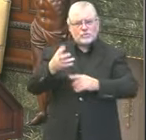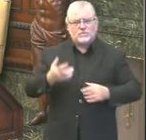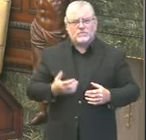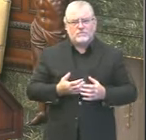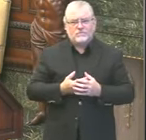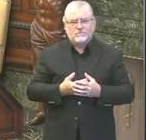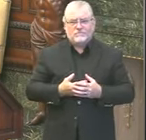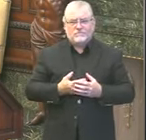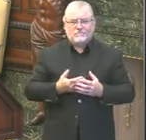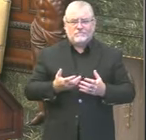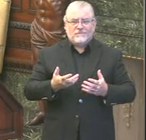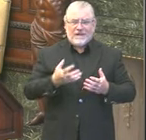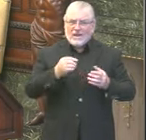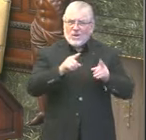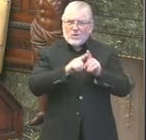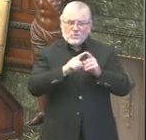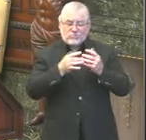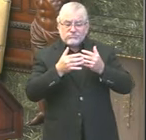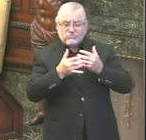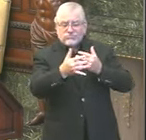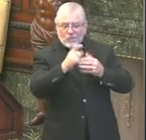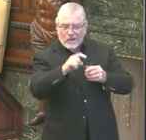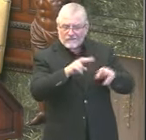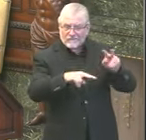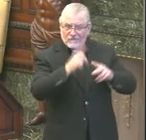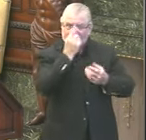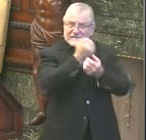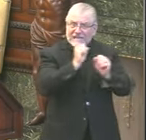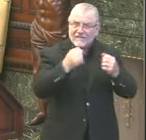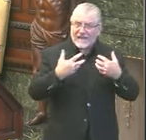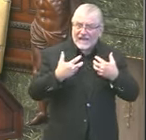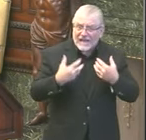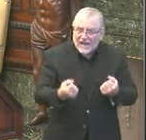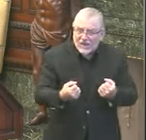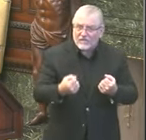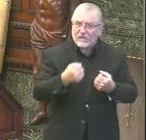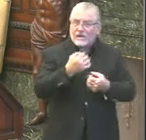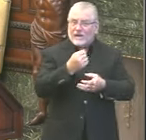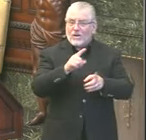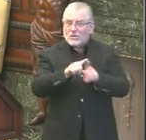surrounding the encampment and make a decision based on what's good for the health and safety of everyone involved.